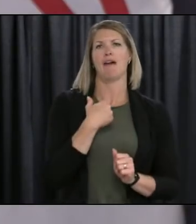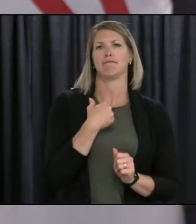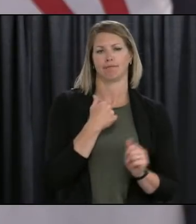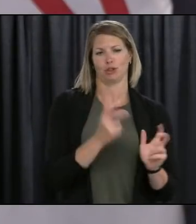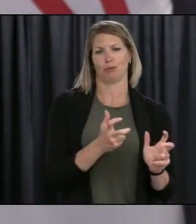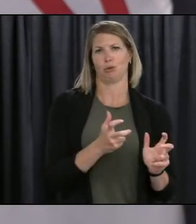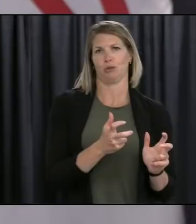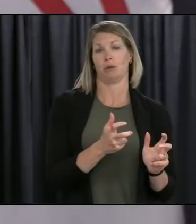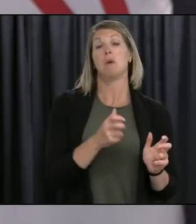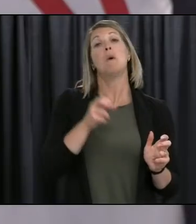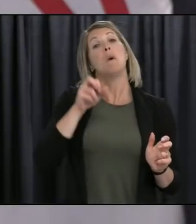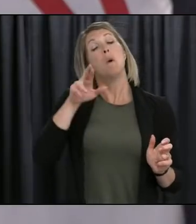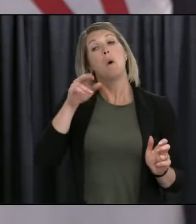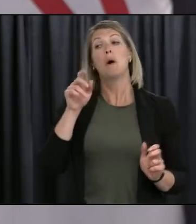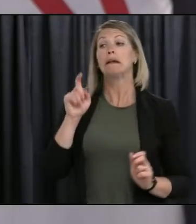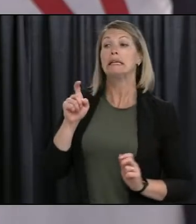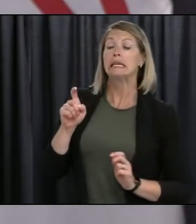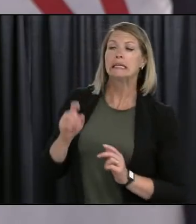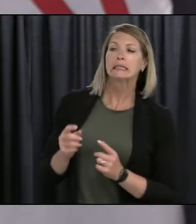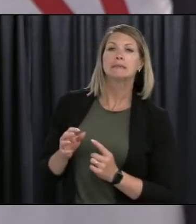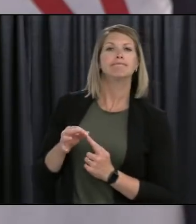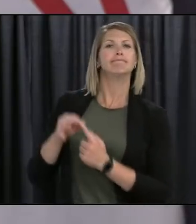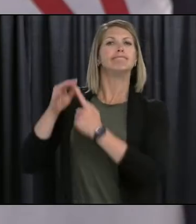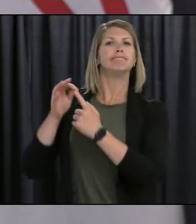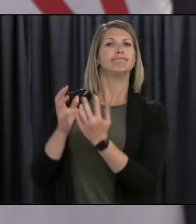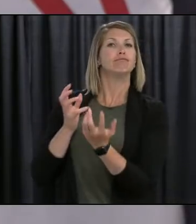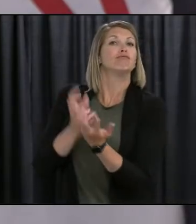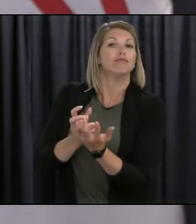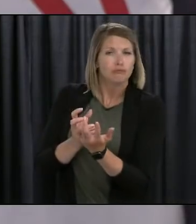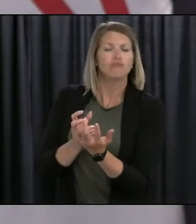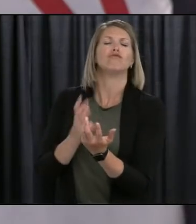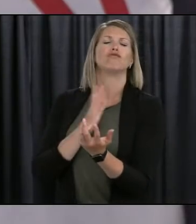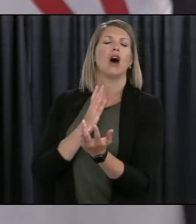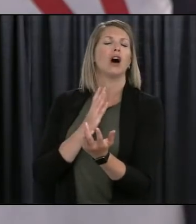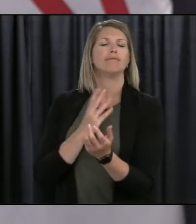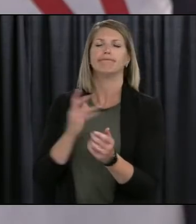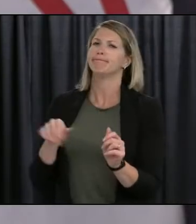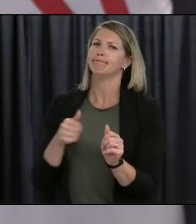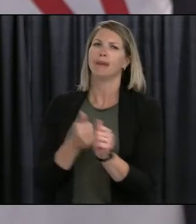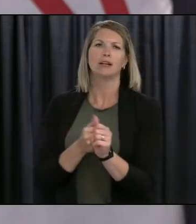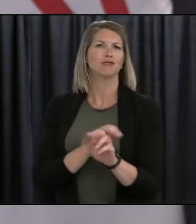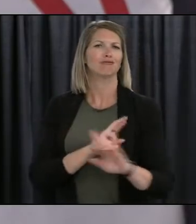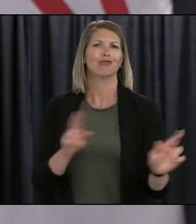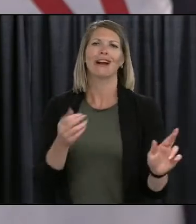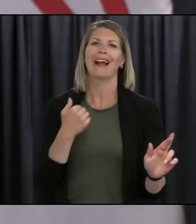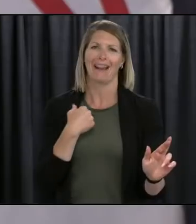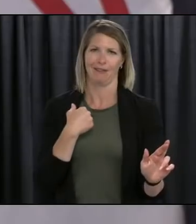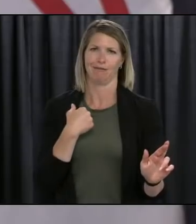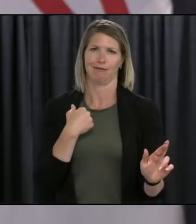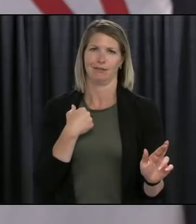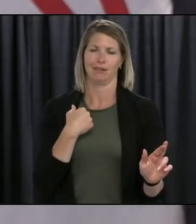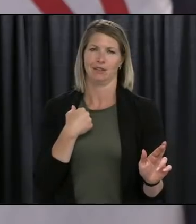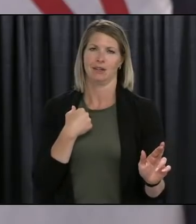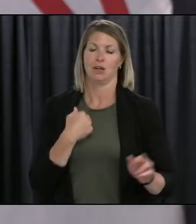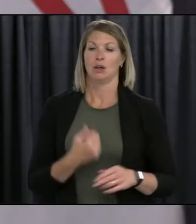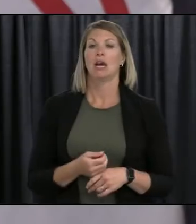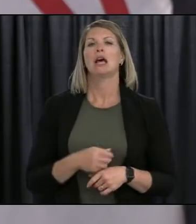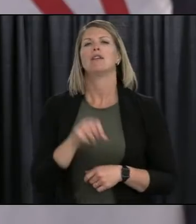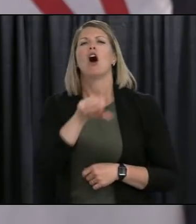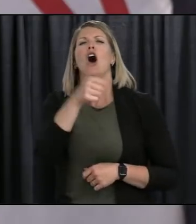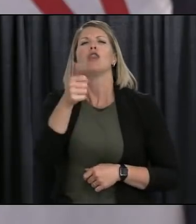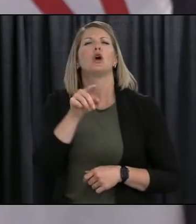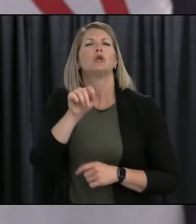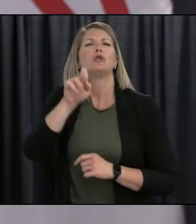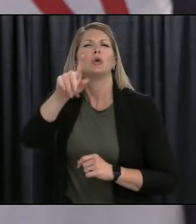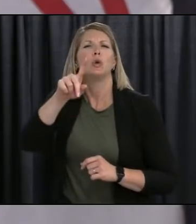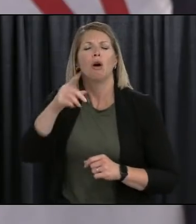with exceptionalities. As we provide the opportunity for increased accessibility and expansion of supportive technology.